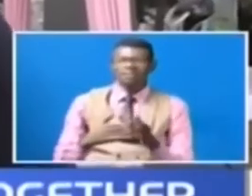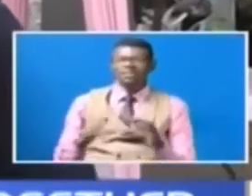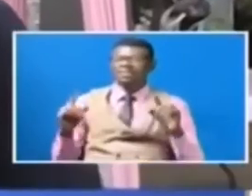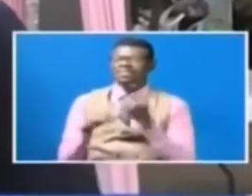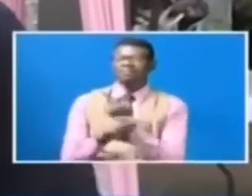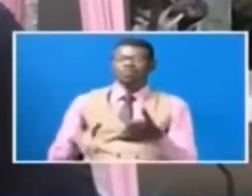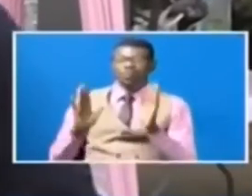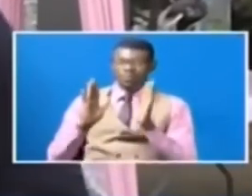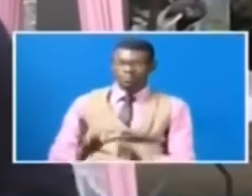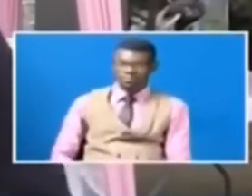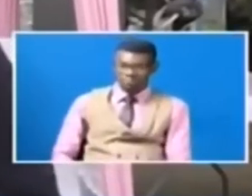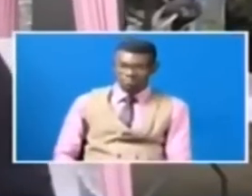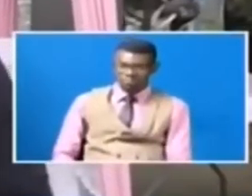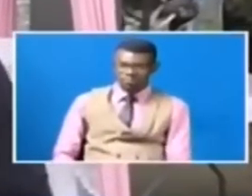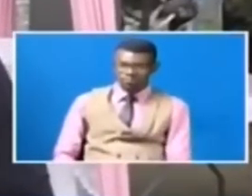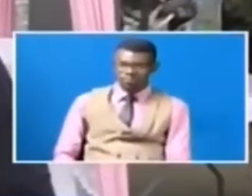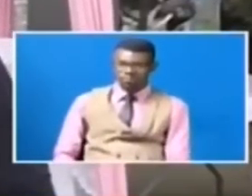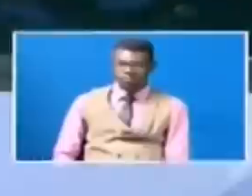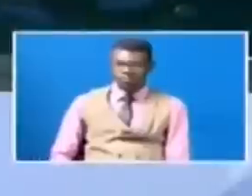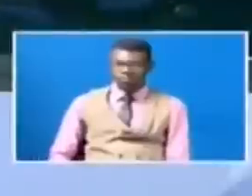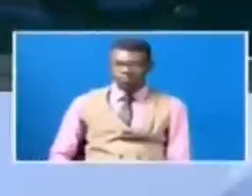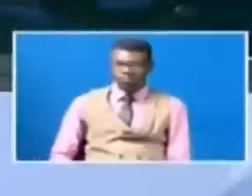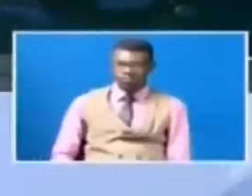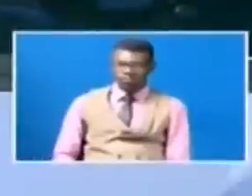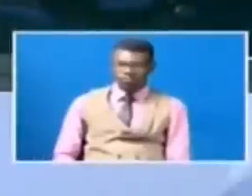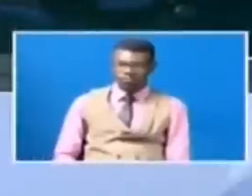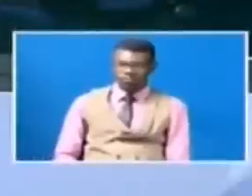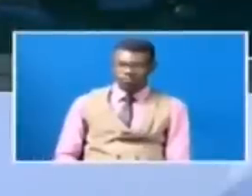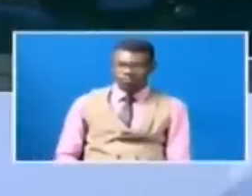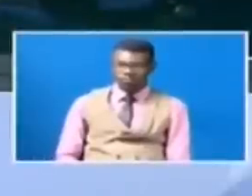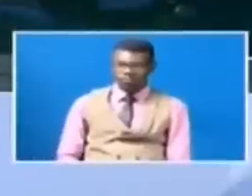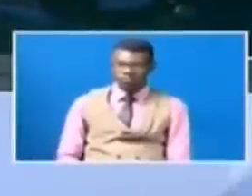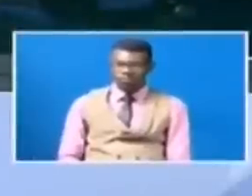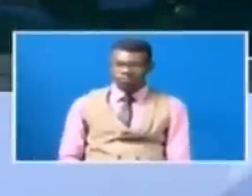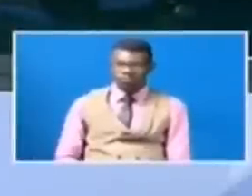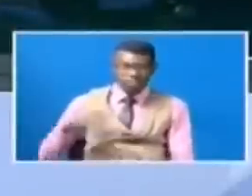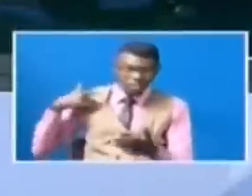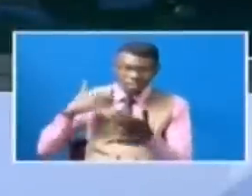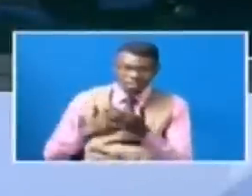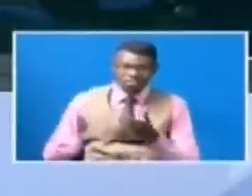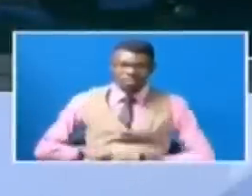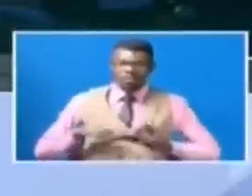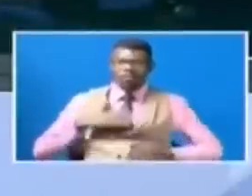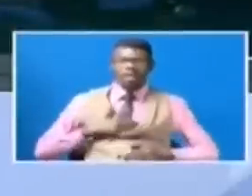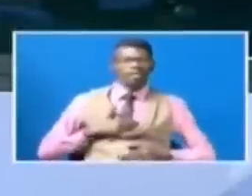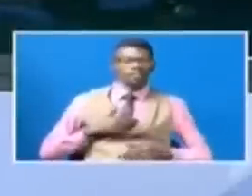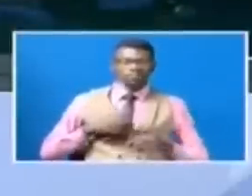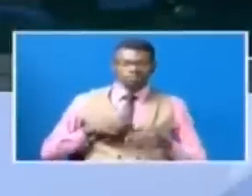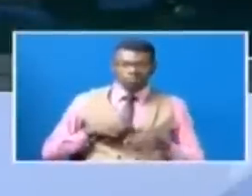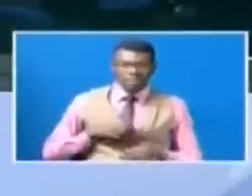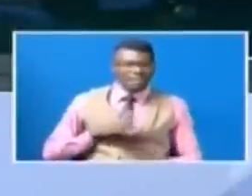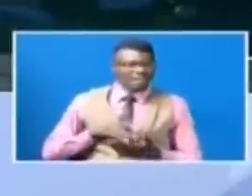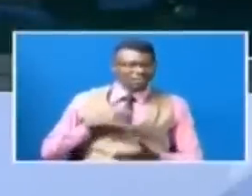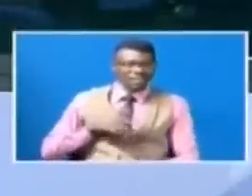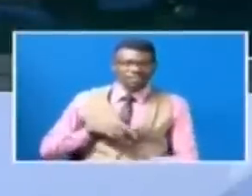Timothy Otieno, KTN News. I have never been this scared in my life. I feel very, very